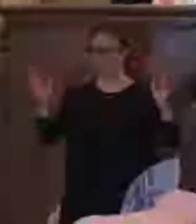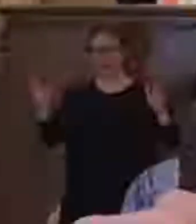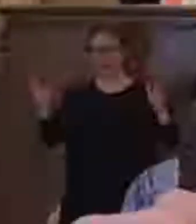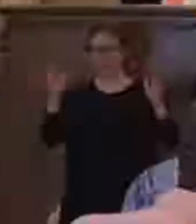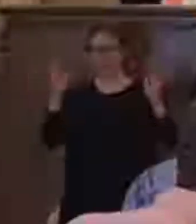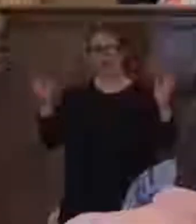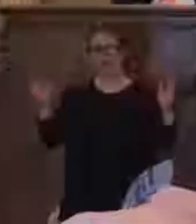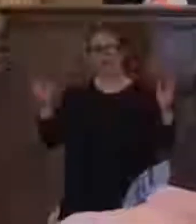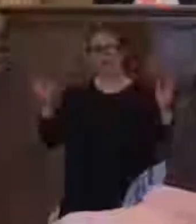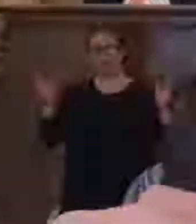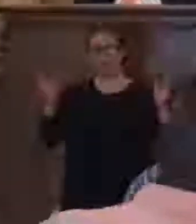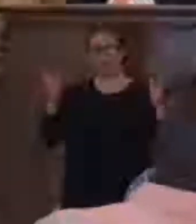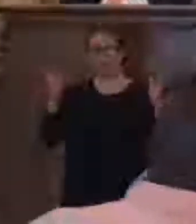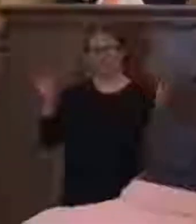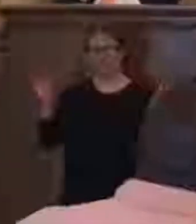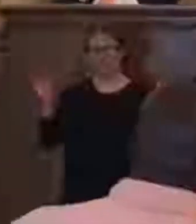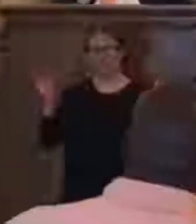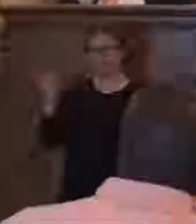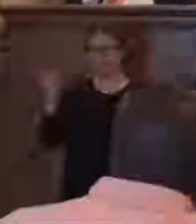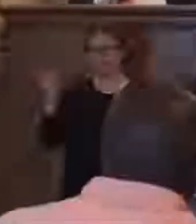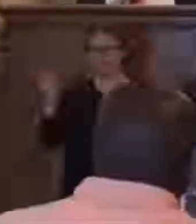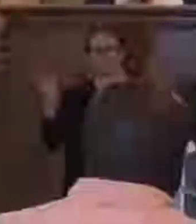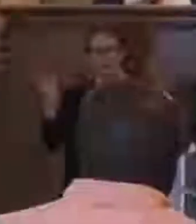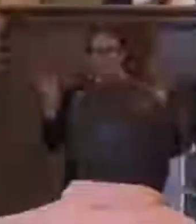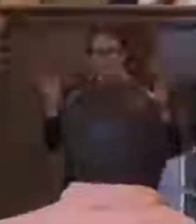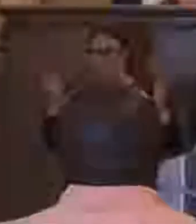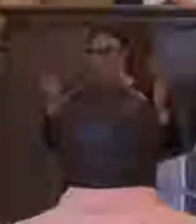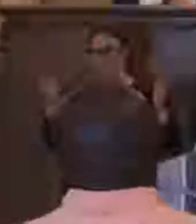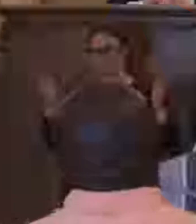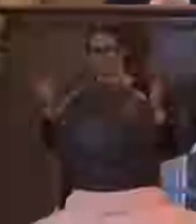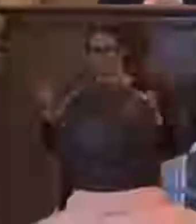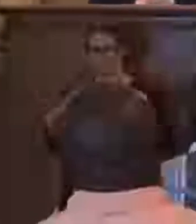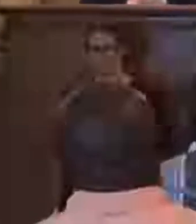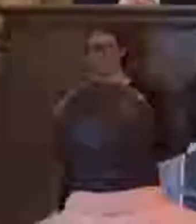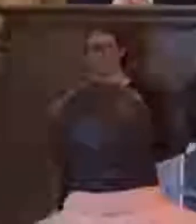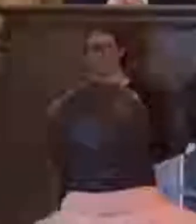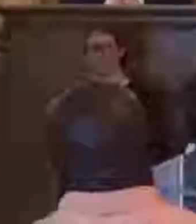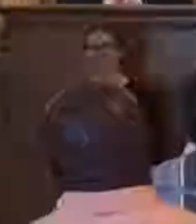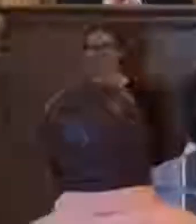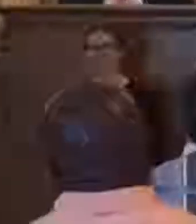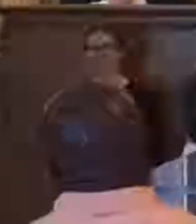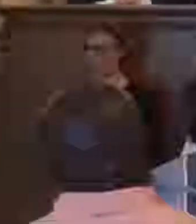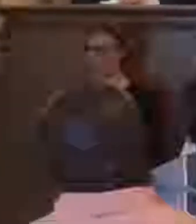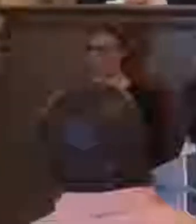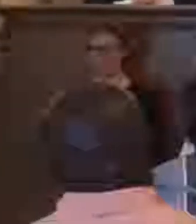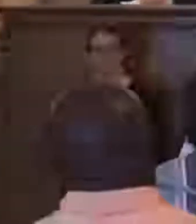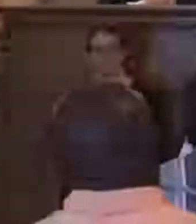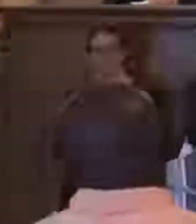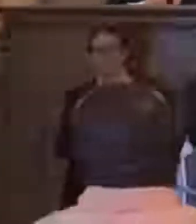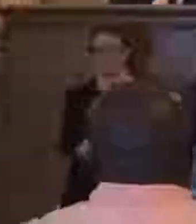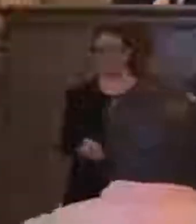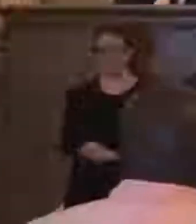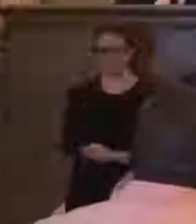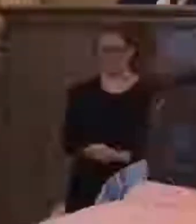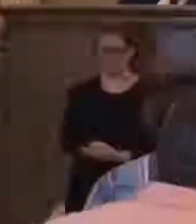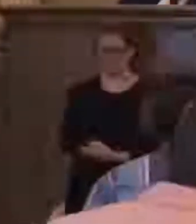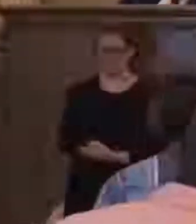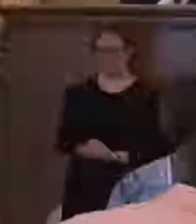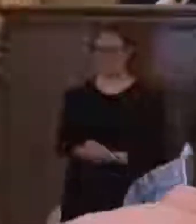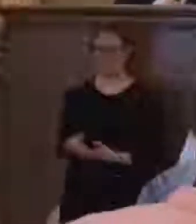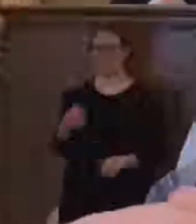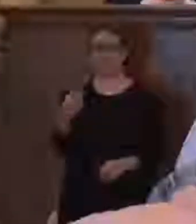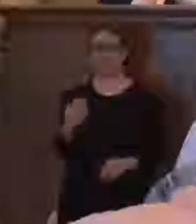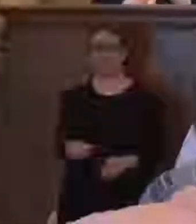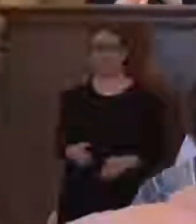now. Yes, Jesus. Amen. Thank you, Lord. Thank you, Lord.